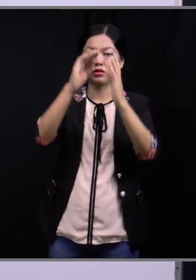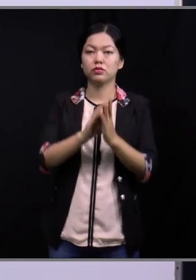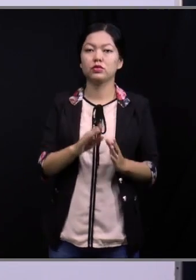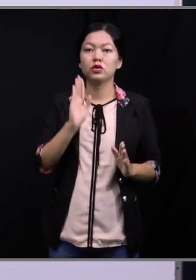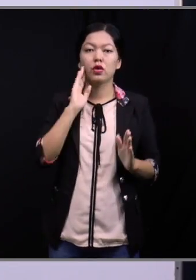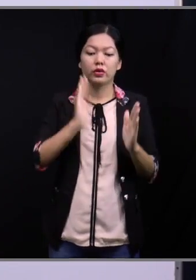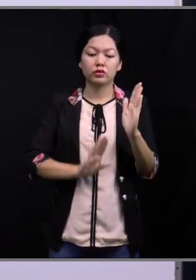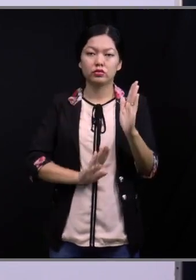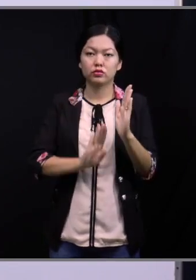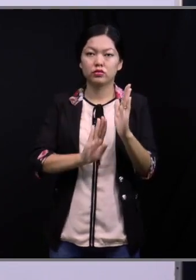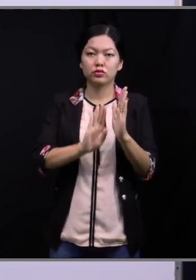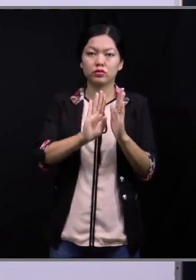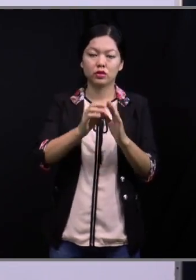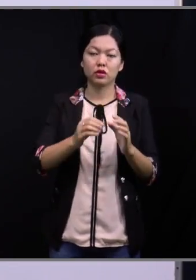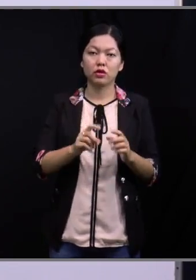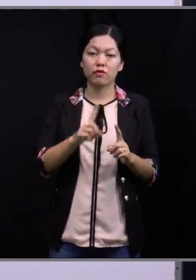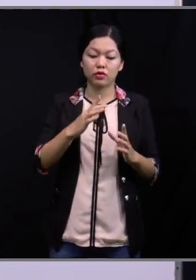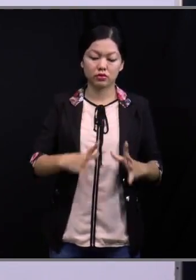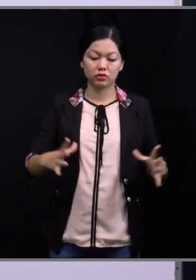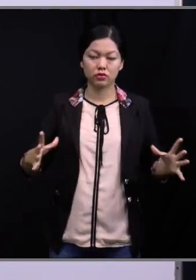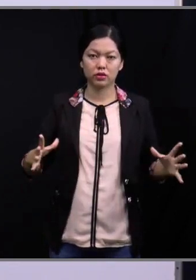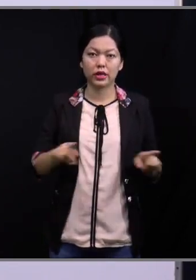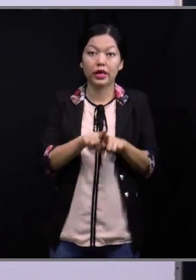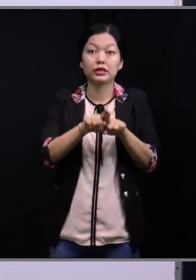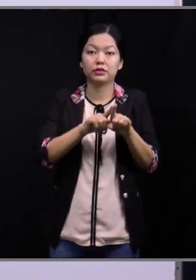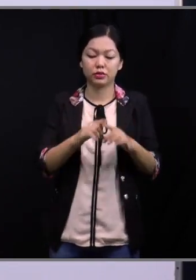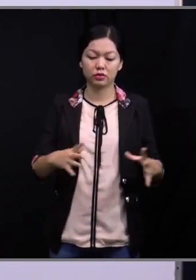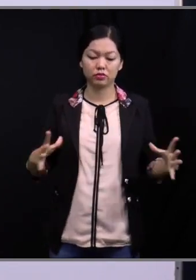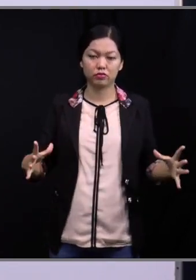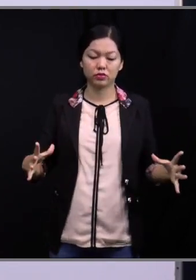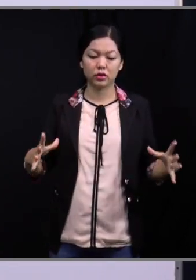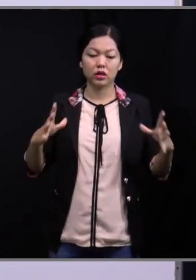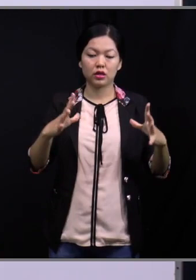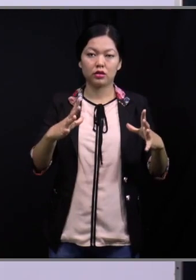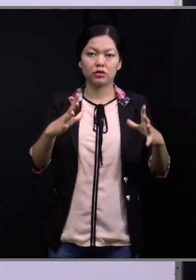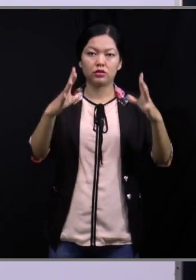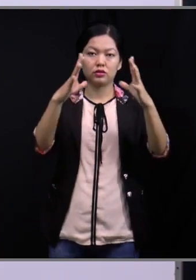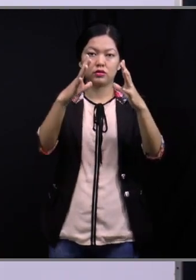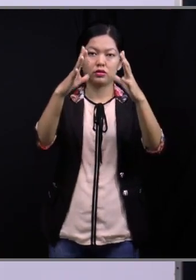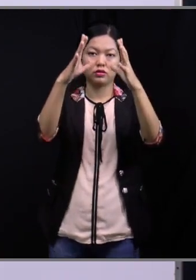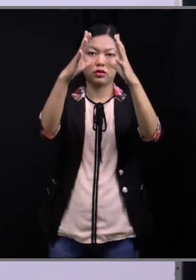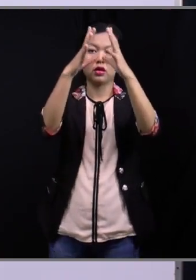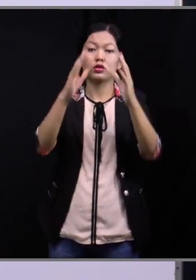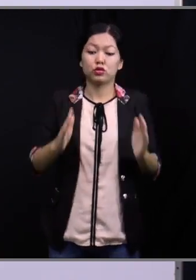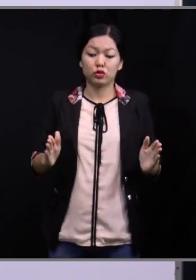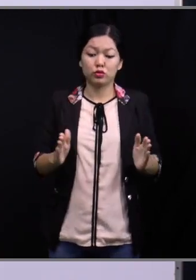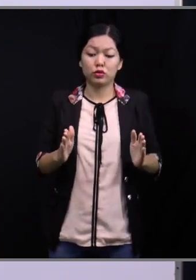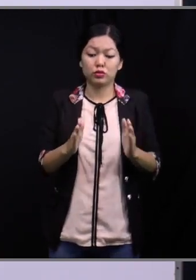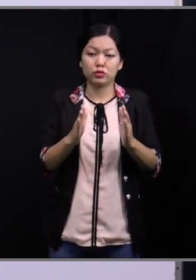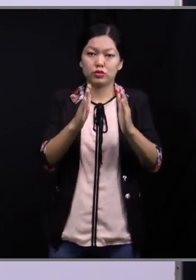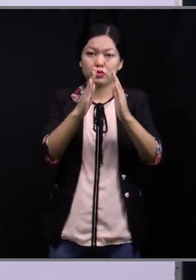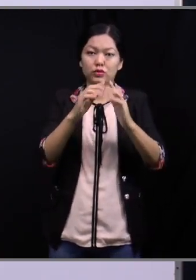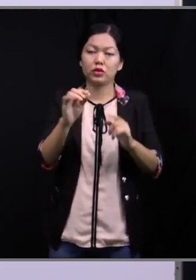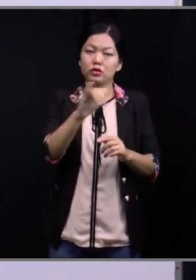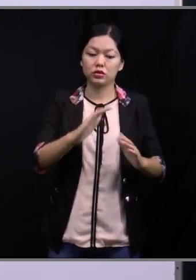between the members gets lesser and lesser, while it's maximum in the species, while the similarities or the